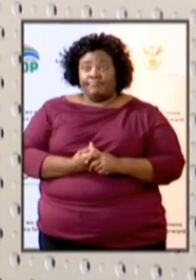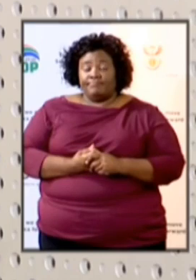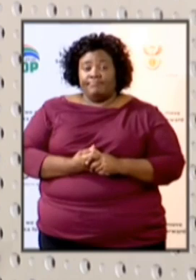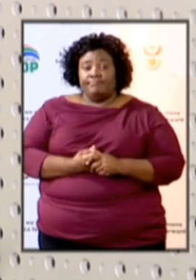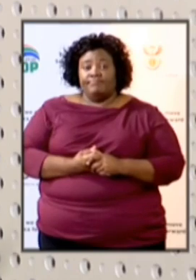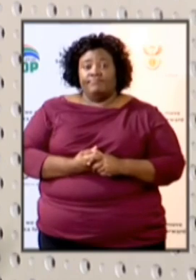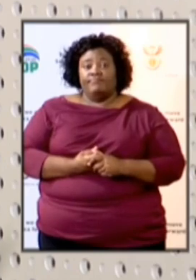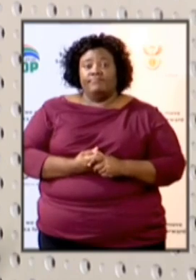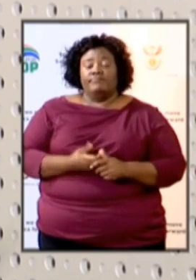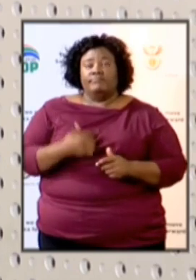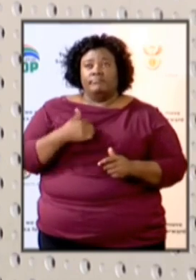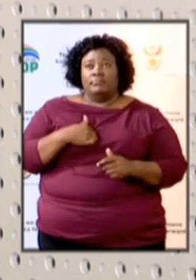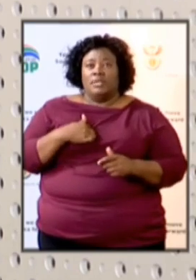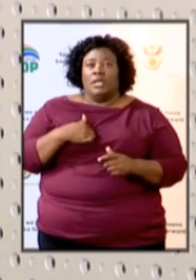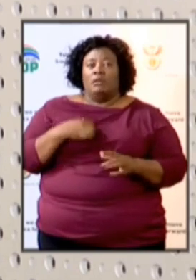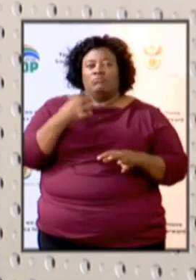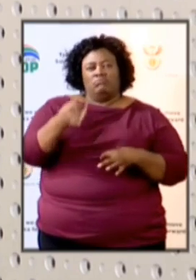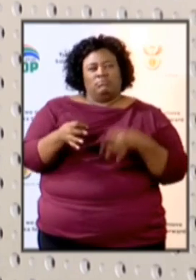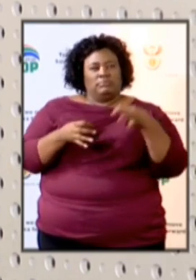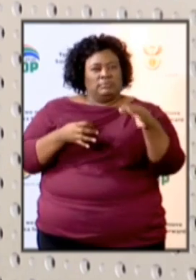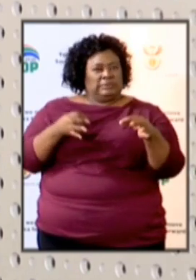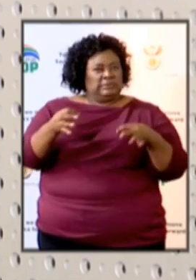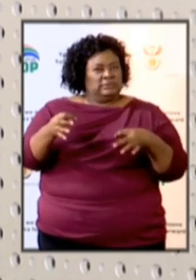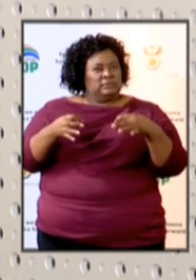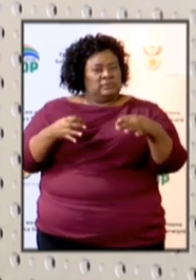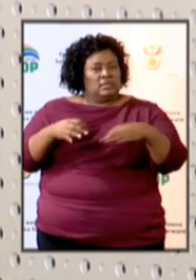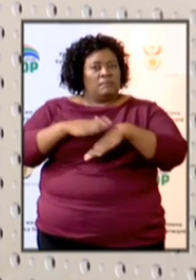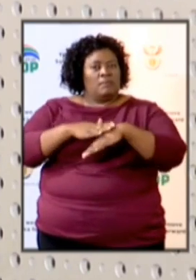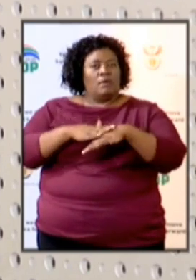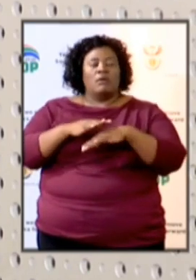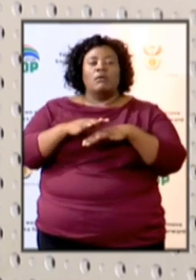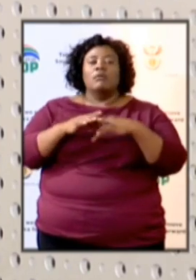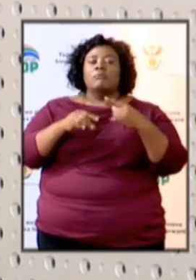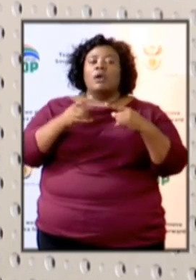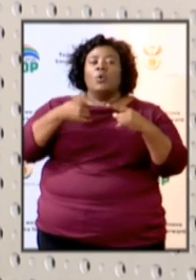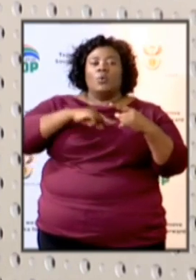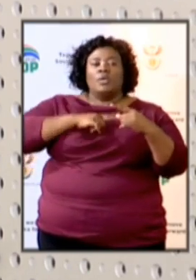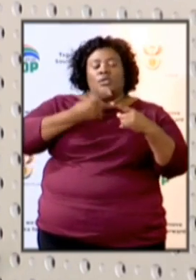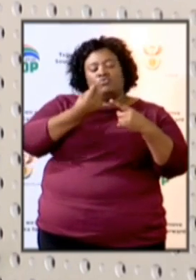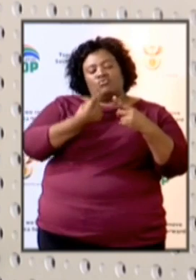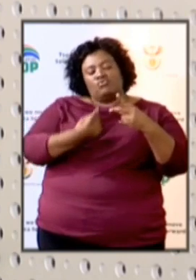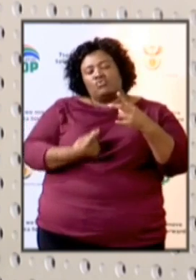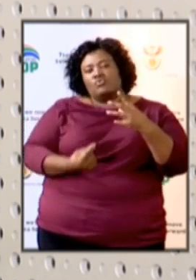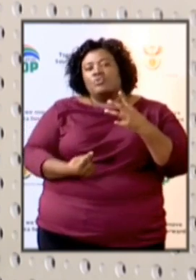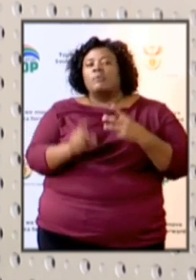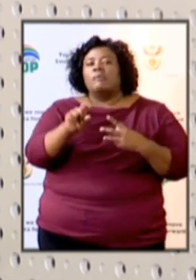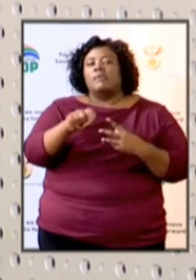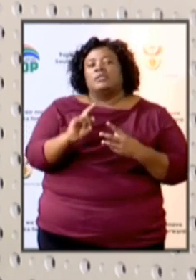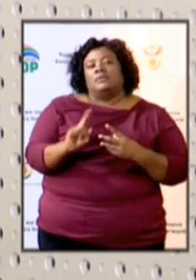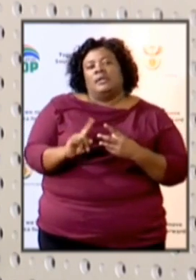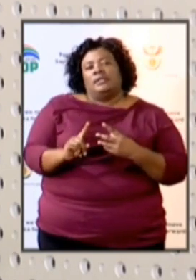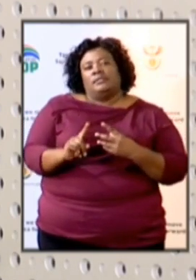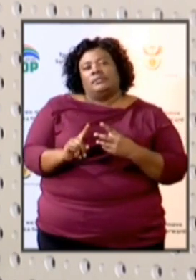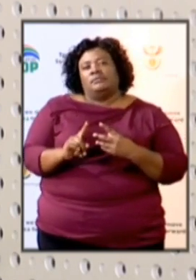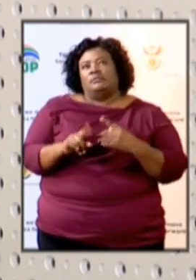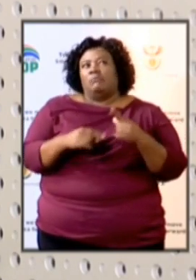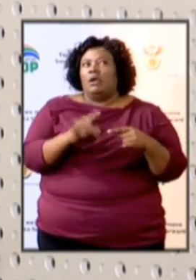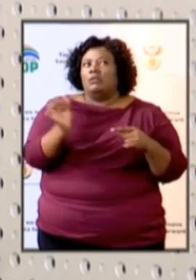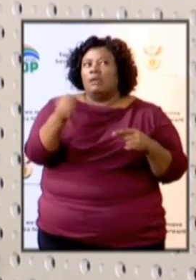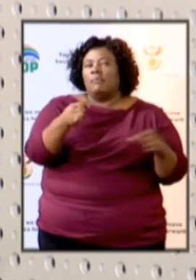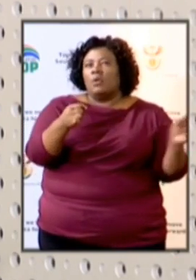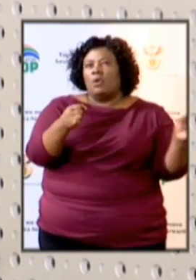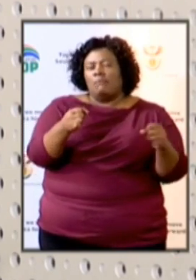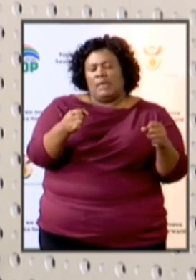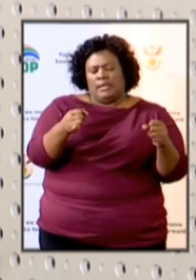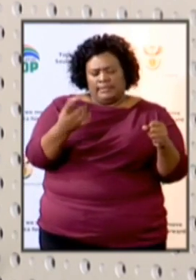I've talked a lot about what we need to do in terms of employment. Where are